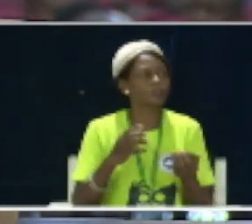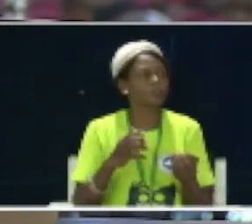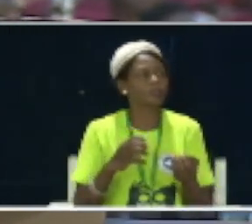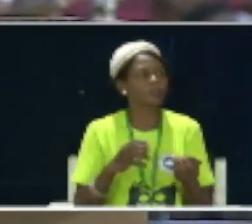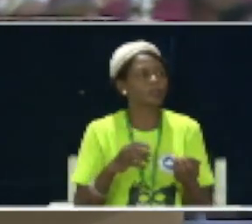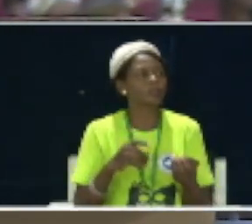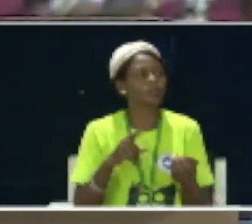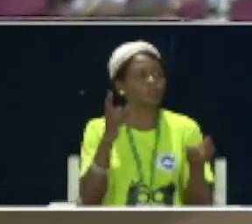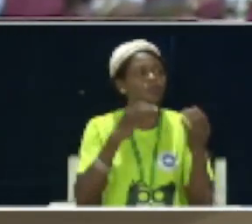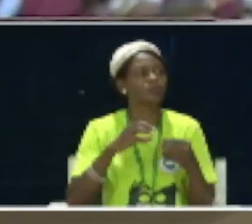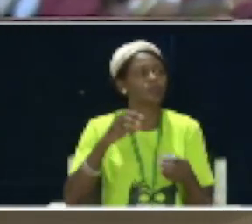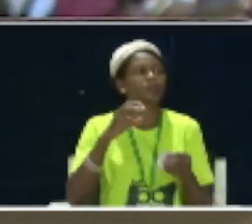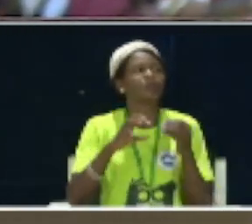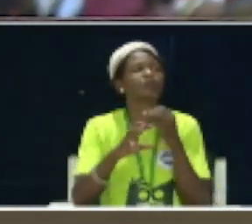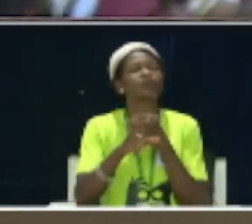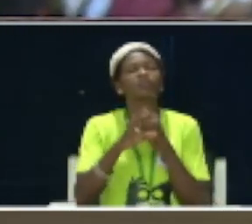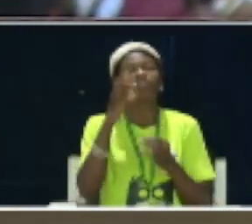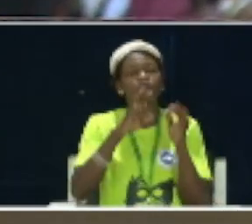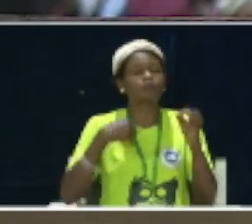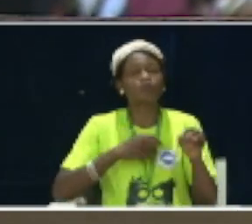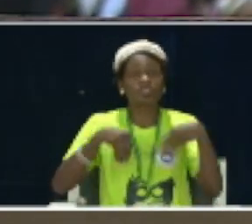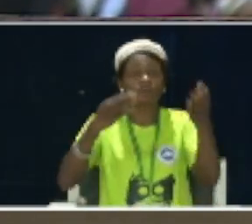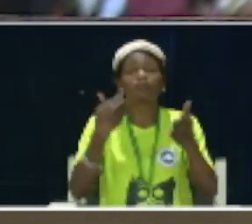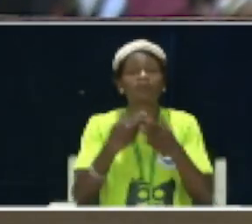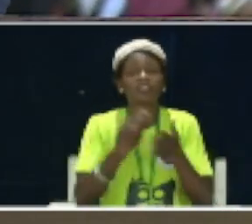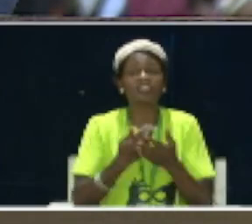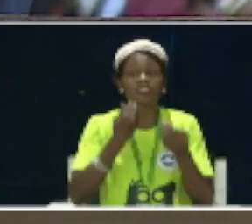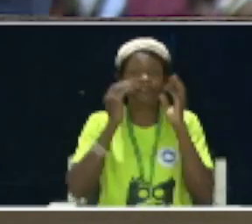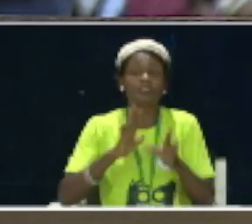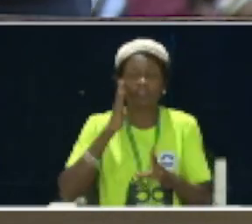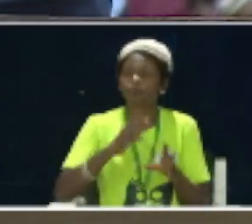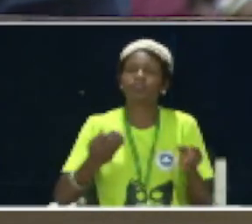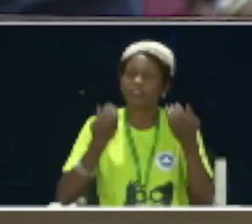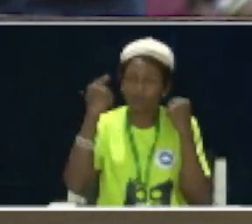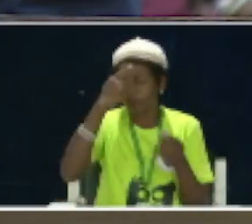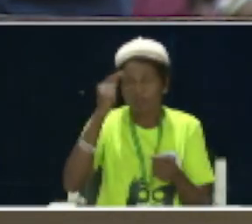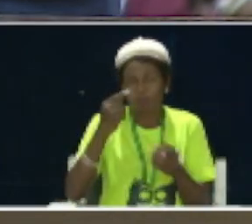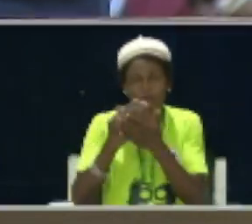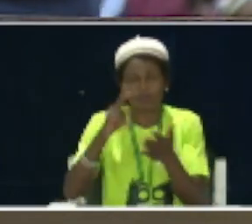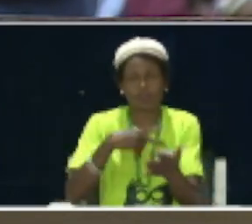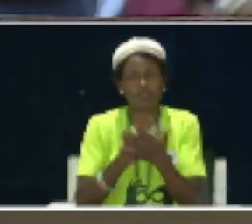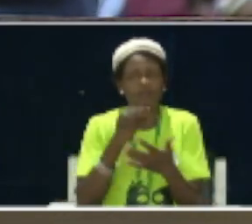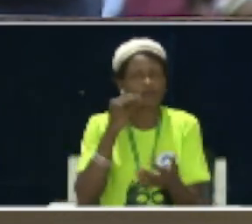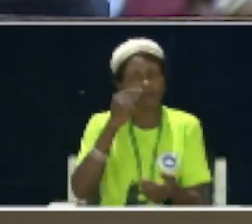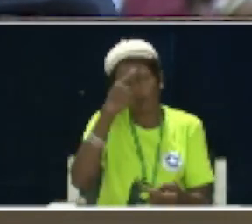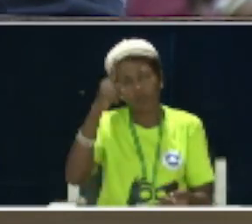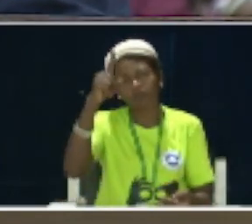if we give you money, the devourer will collect it before you get home, because you are not a tither. I ask you